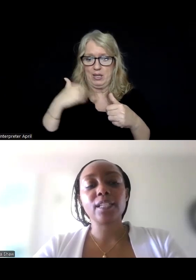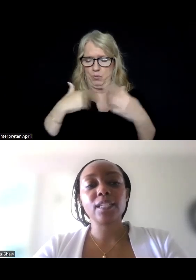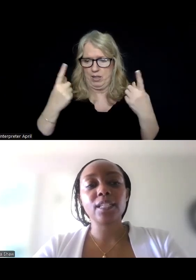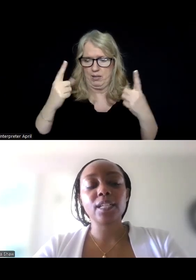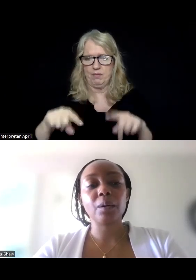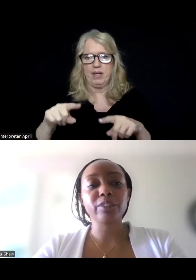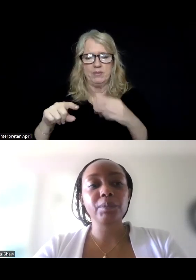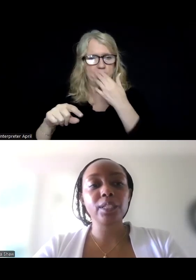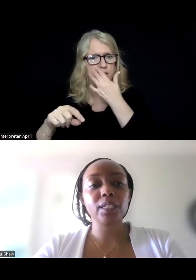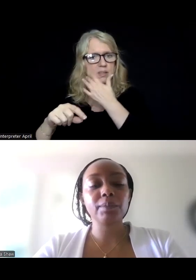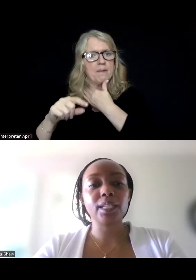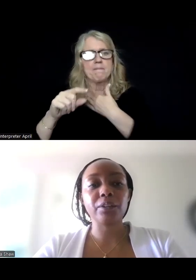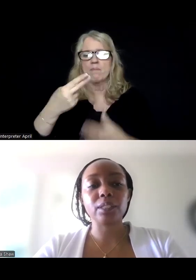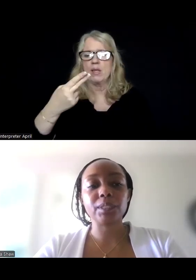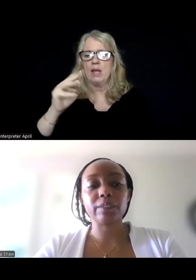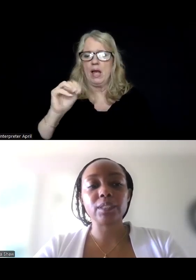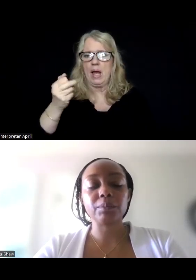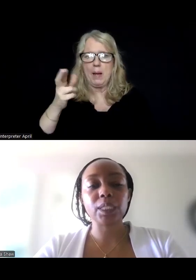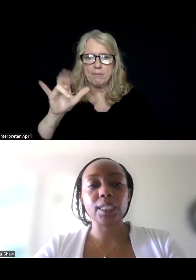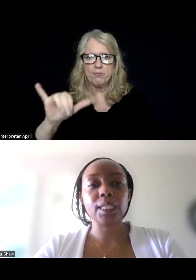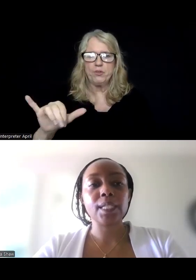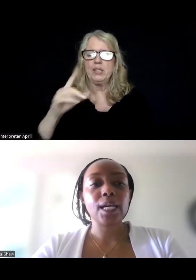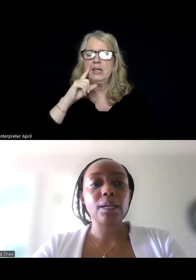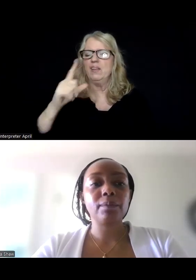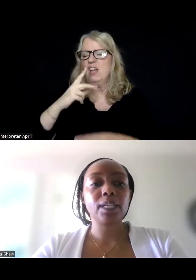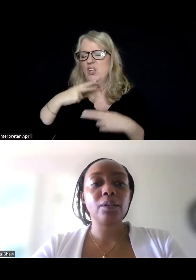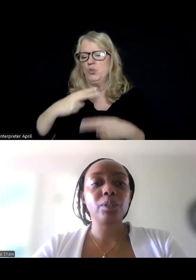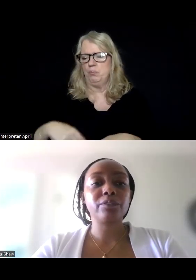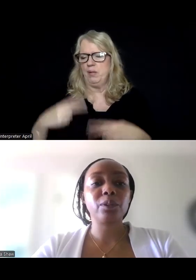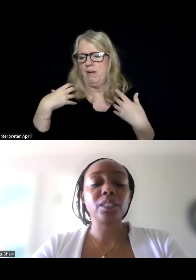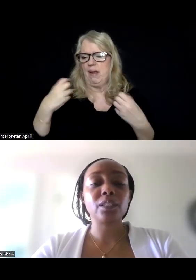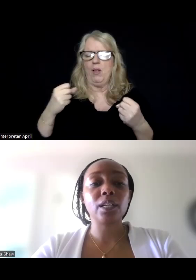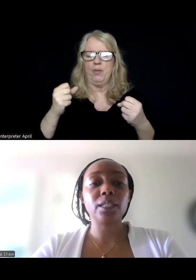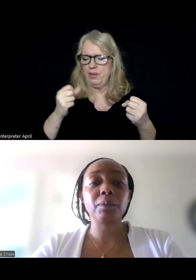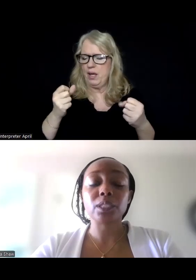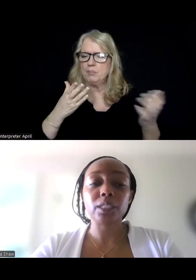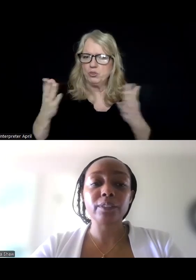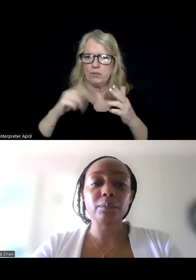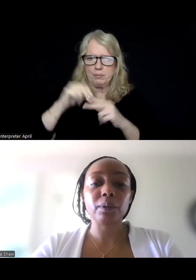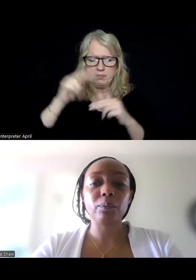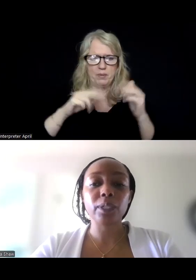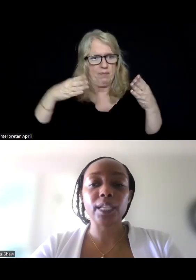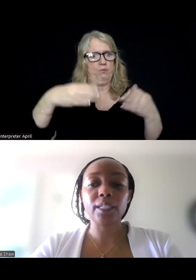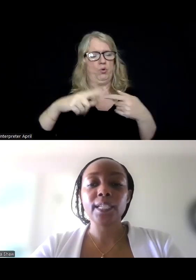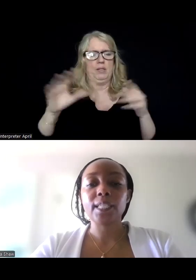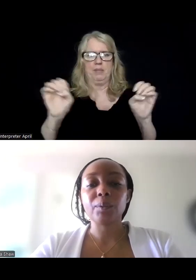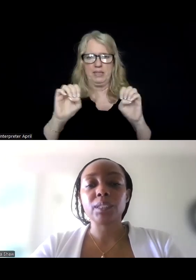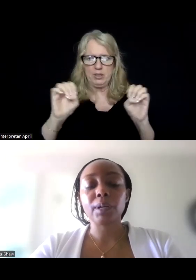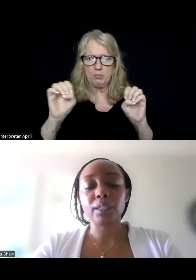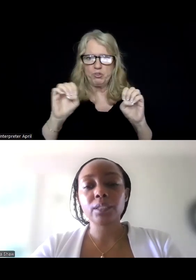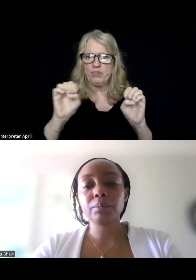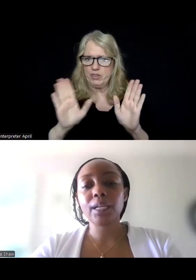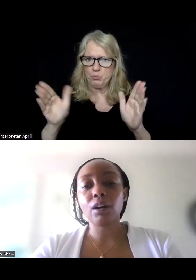at the Humphrey building, the main Health and Human Services building, that was focused on emergency room boarding, that